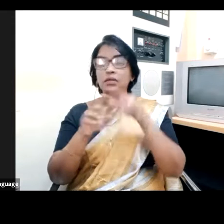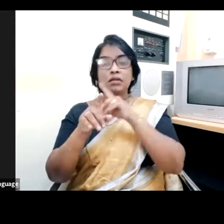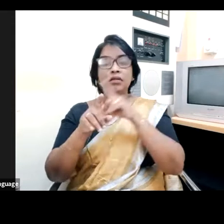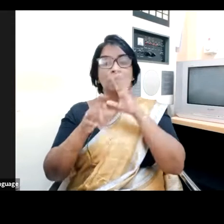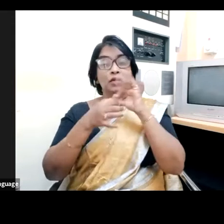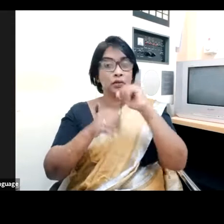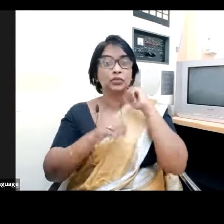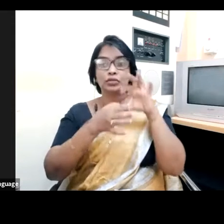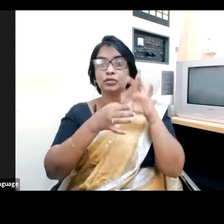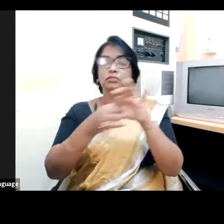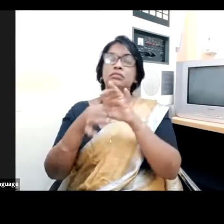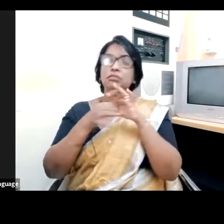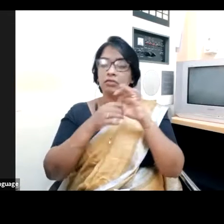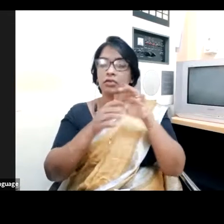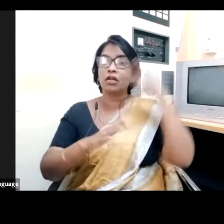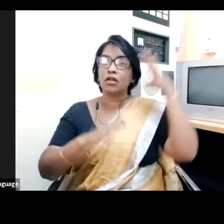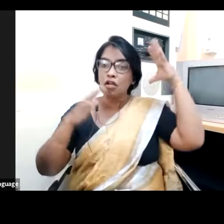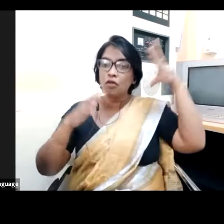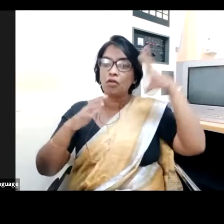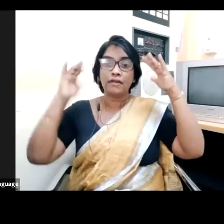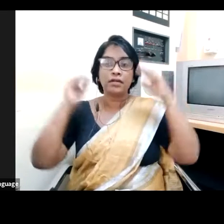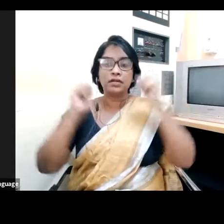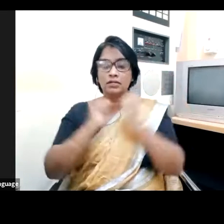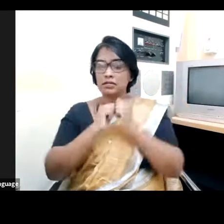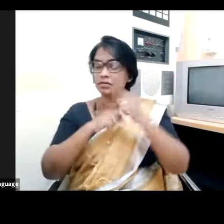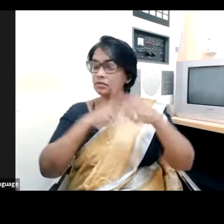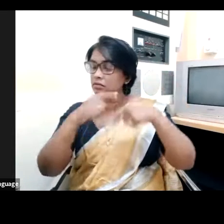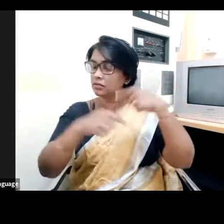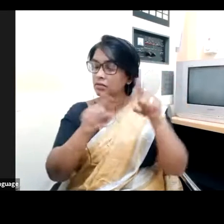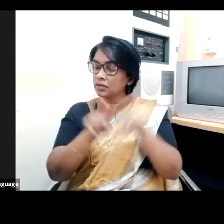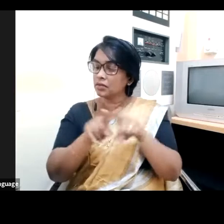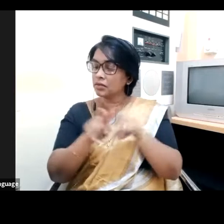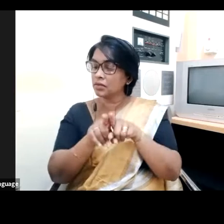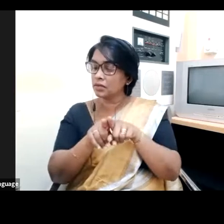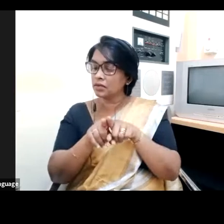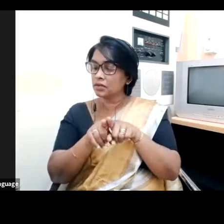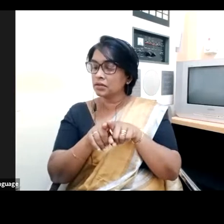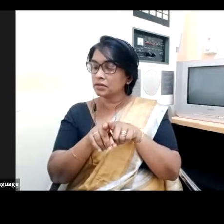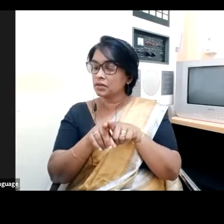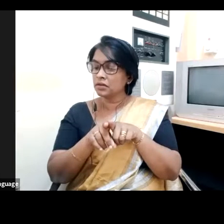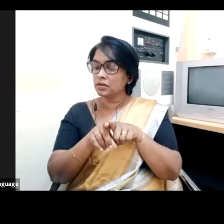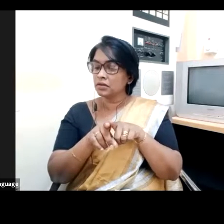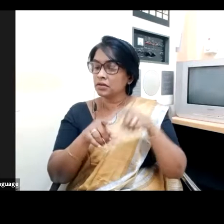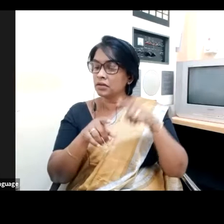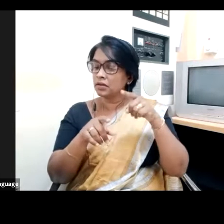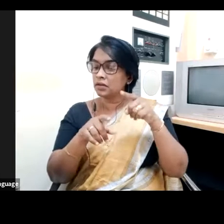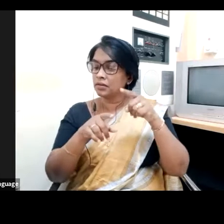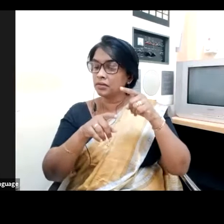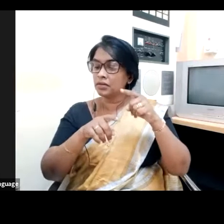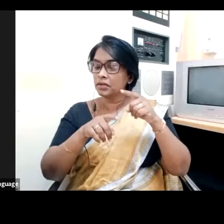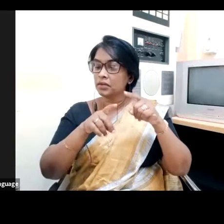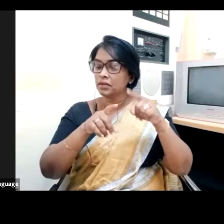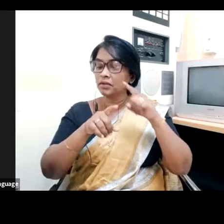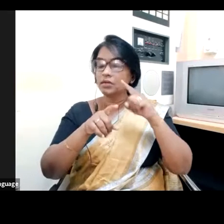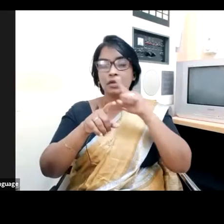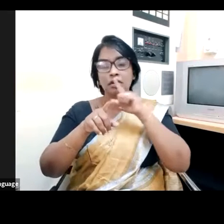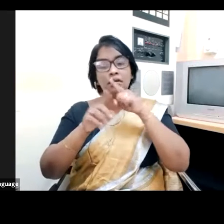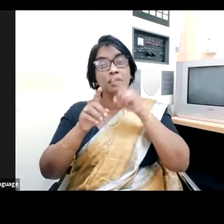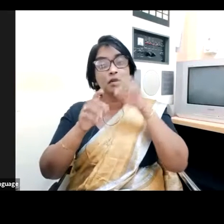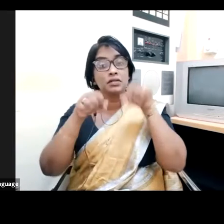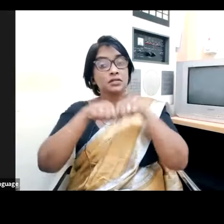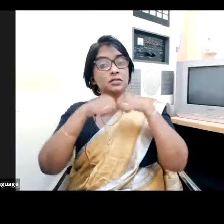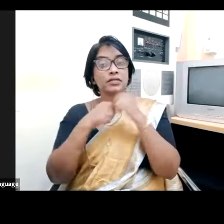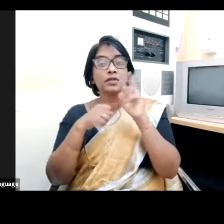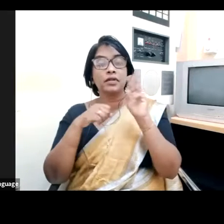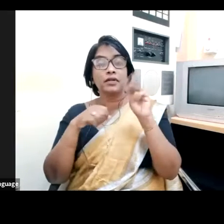program, and 20 companies are already benefiting from it. The next round of the accelerator is in preparation, and we hope